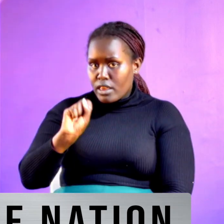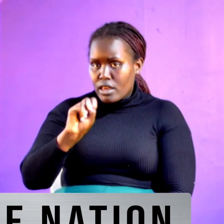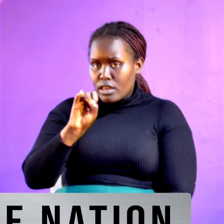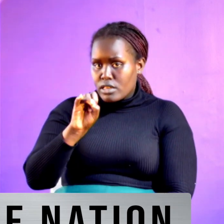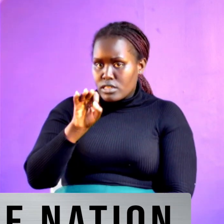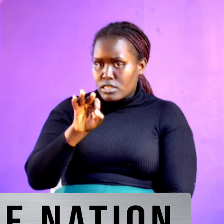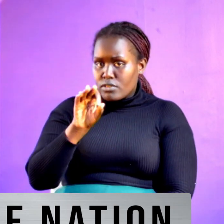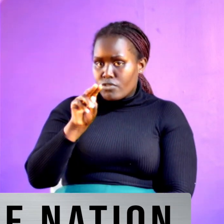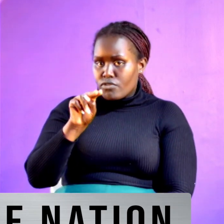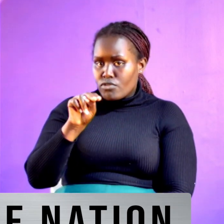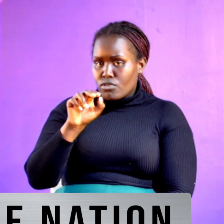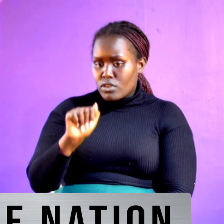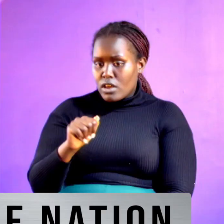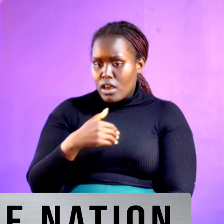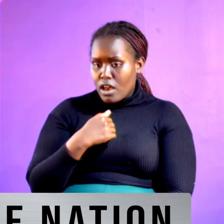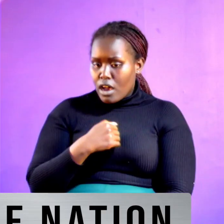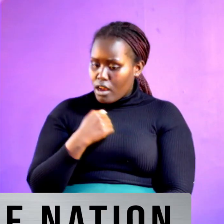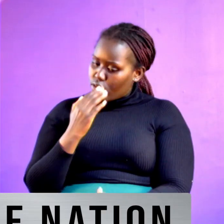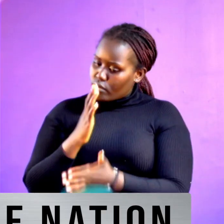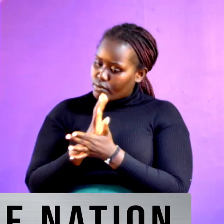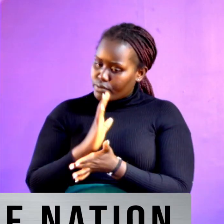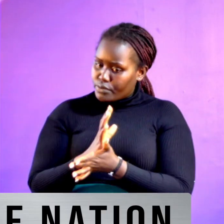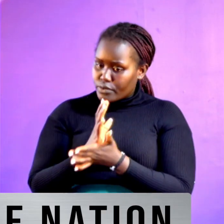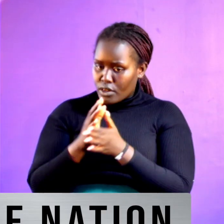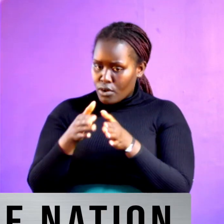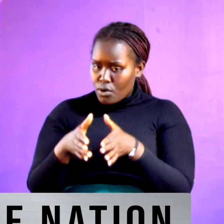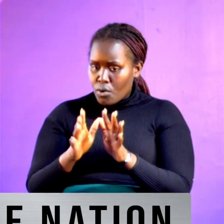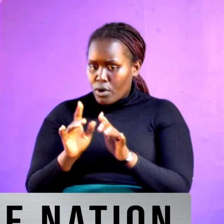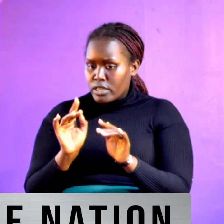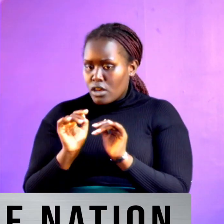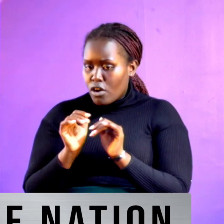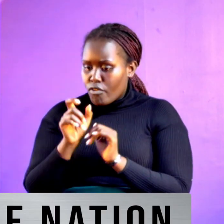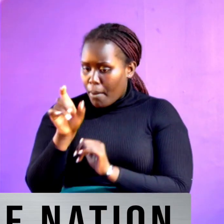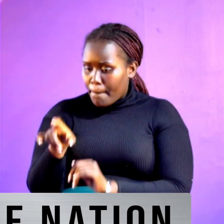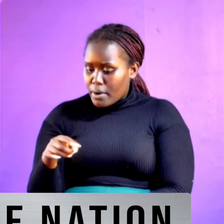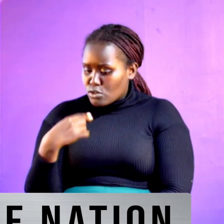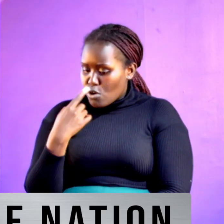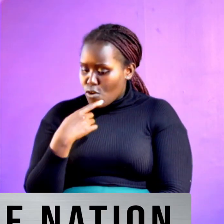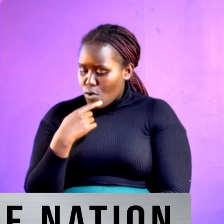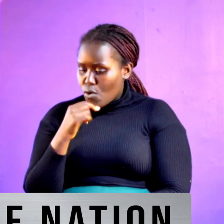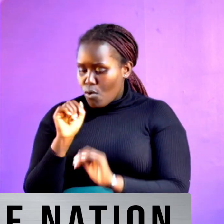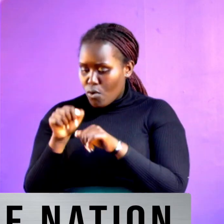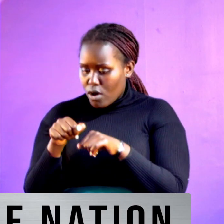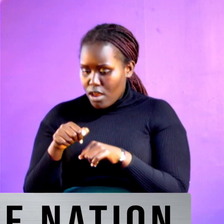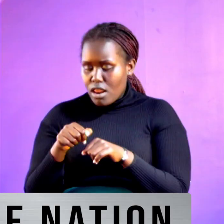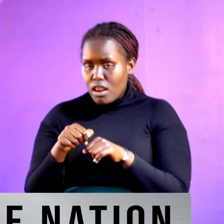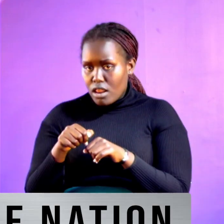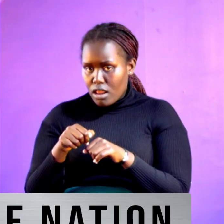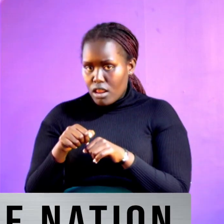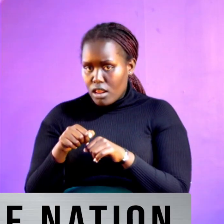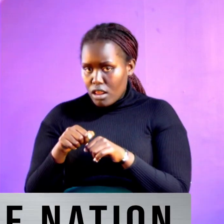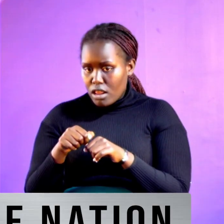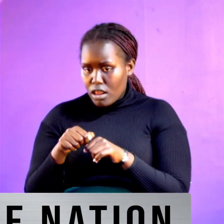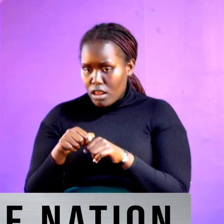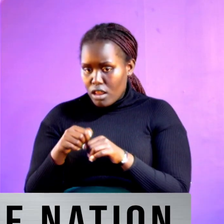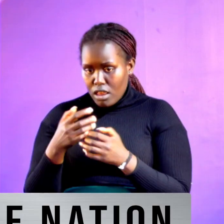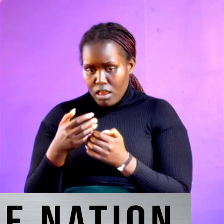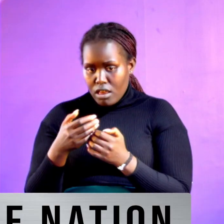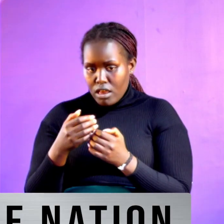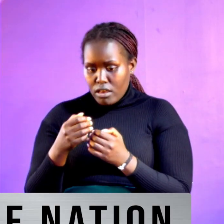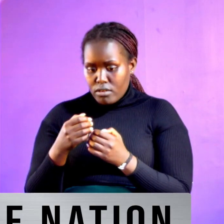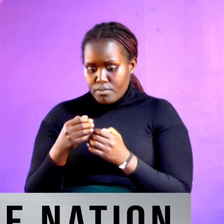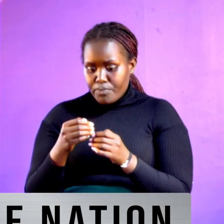genuine marks of someone who can carry the heavy burdens, or is it the cross of the